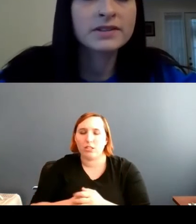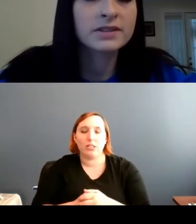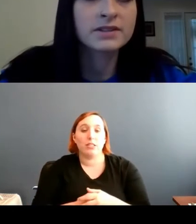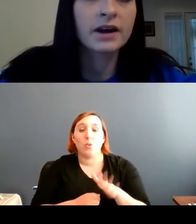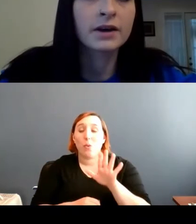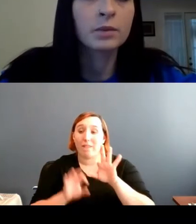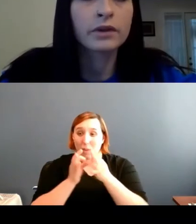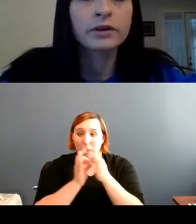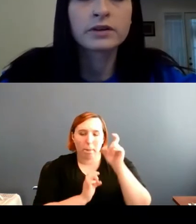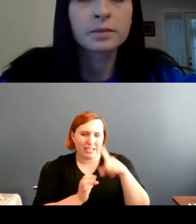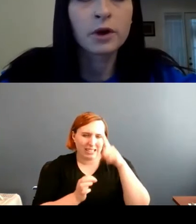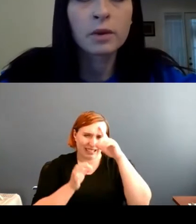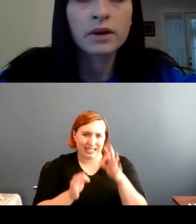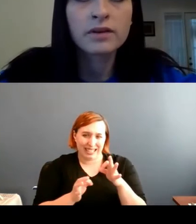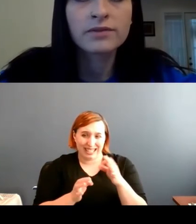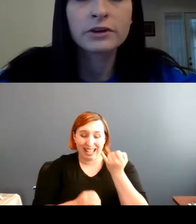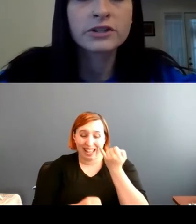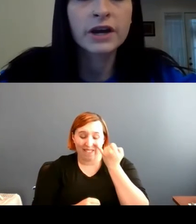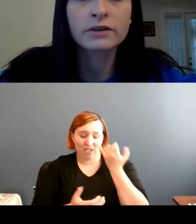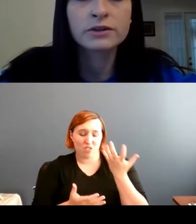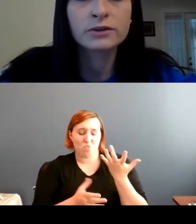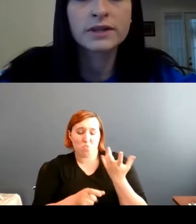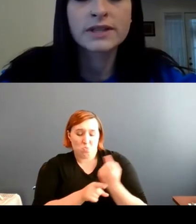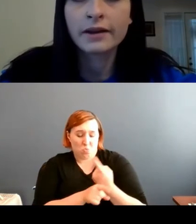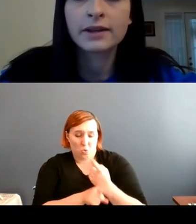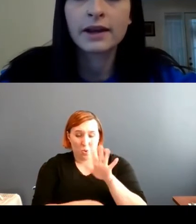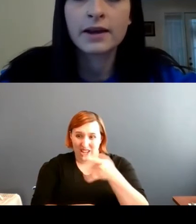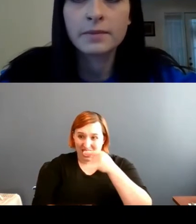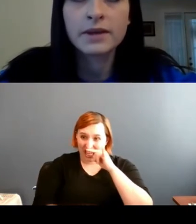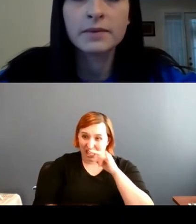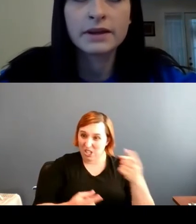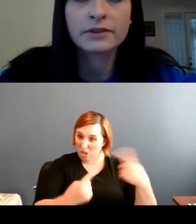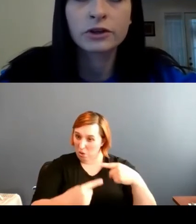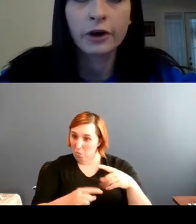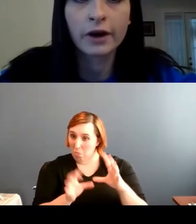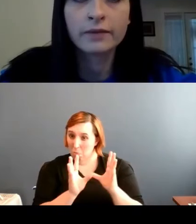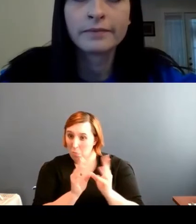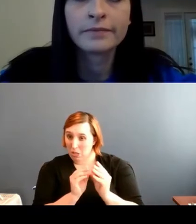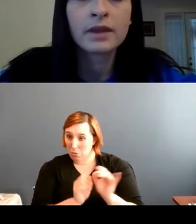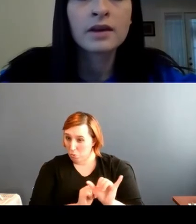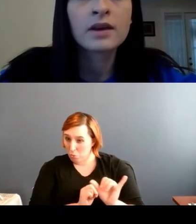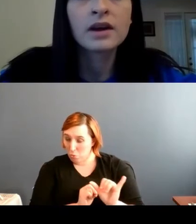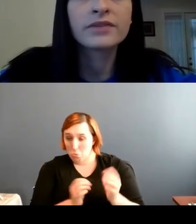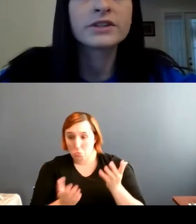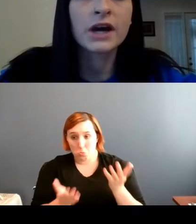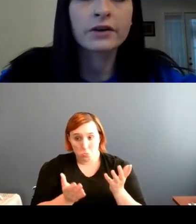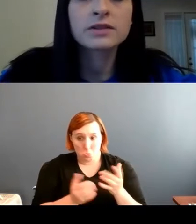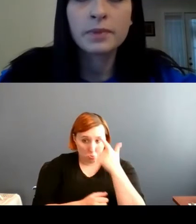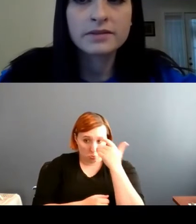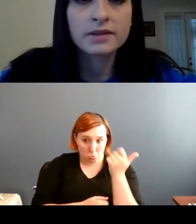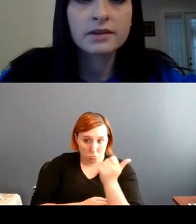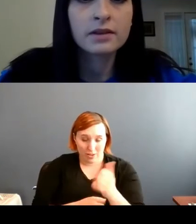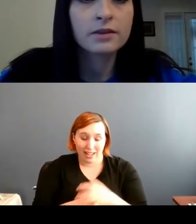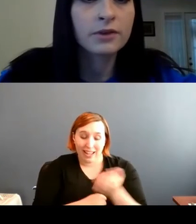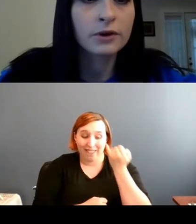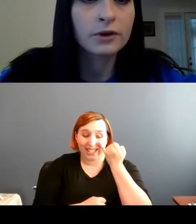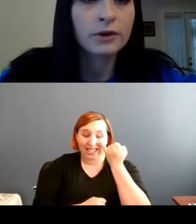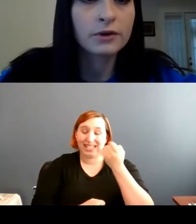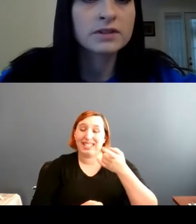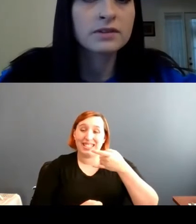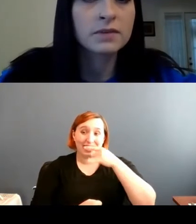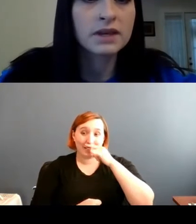family must decide whether it is appropriate for your child to attend the IEP meetings or not. If the child is present,